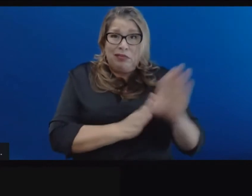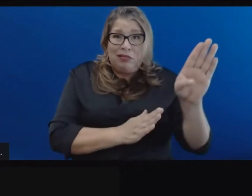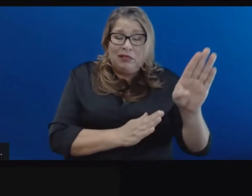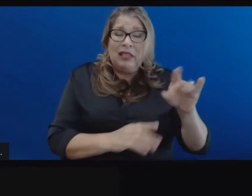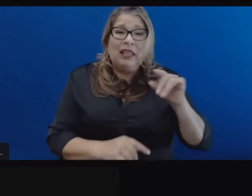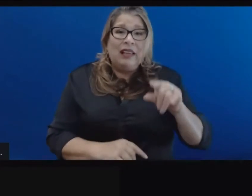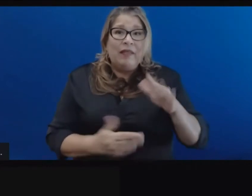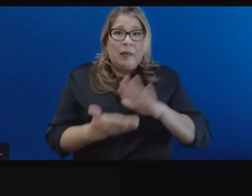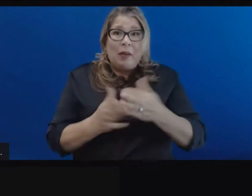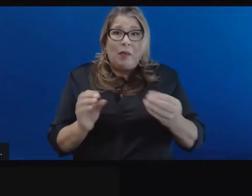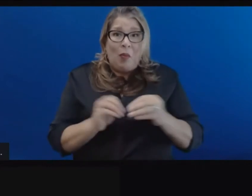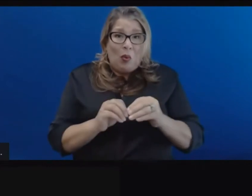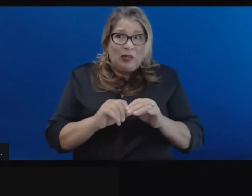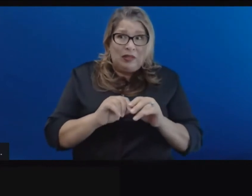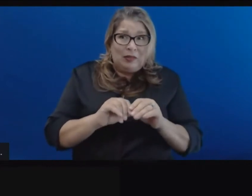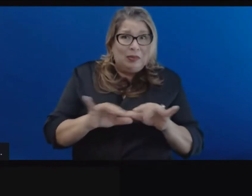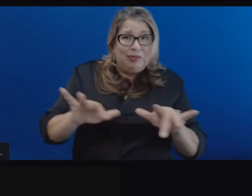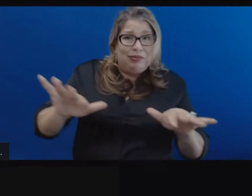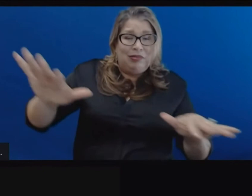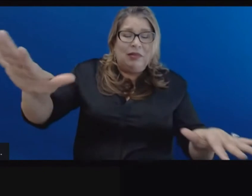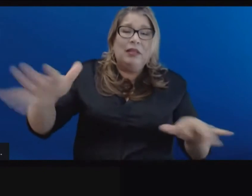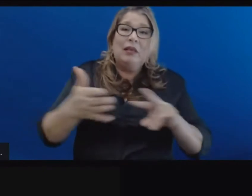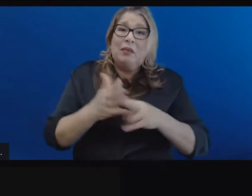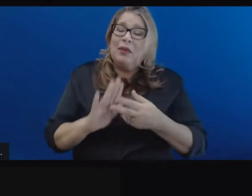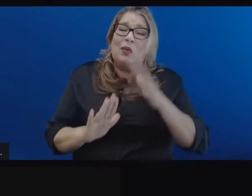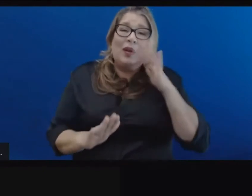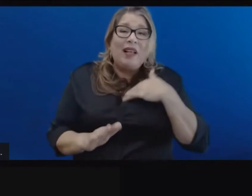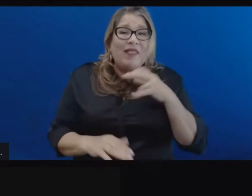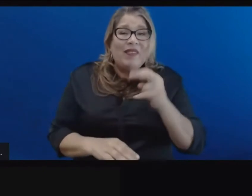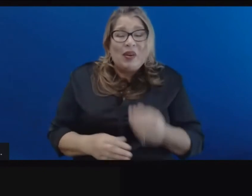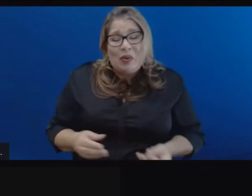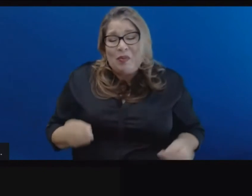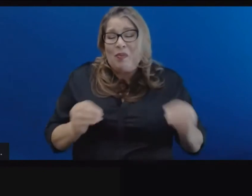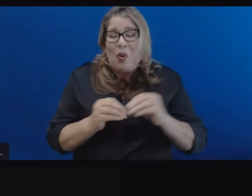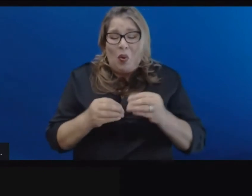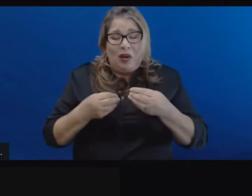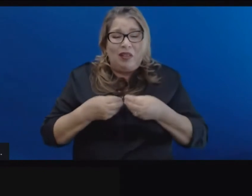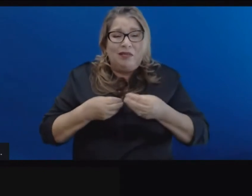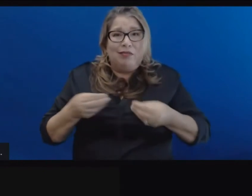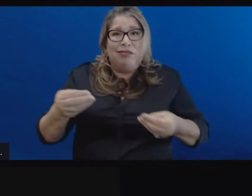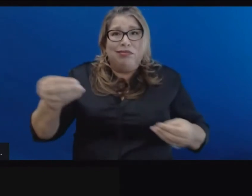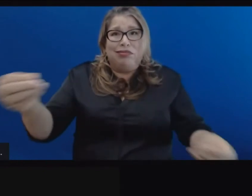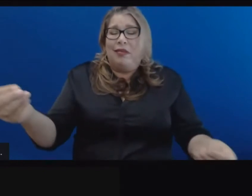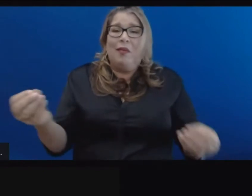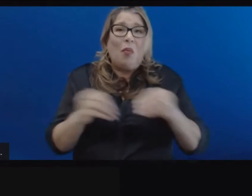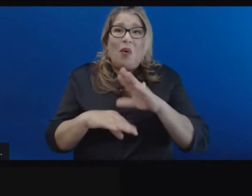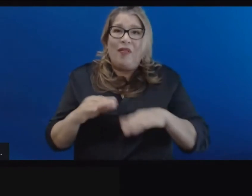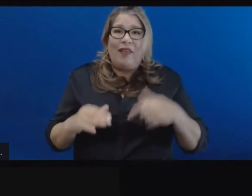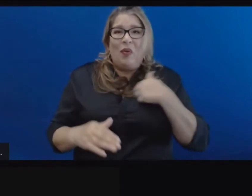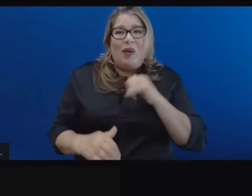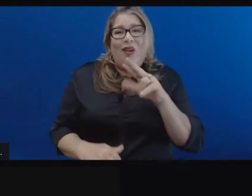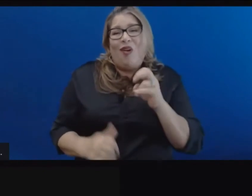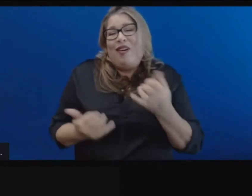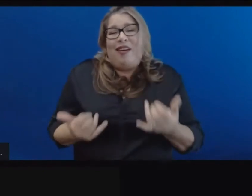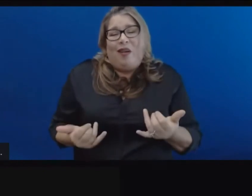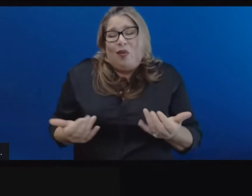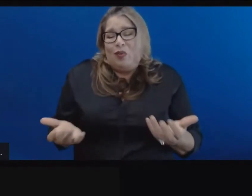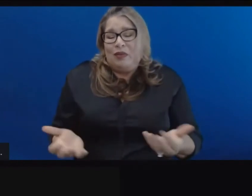more widespread, that we're going to see even increased transmission versus where we are now. But it's the